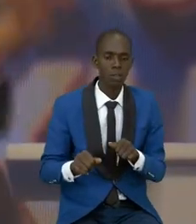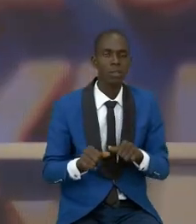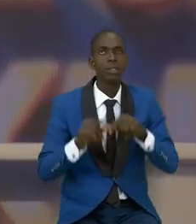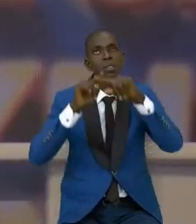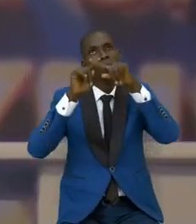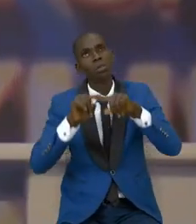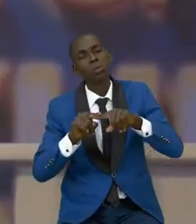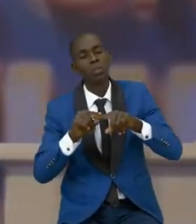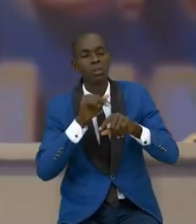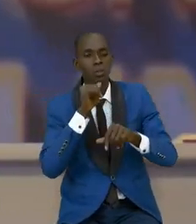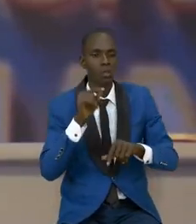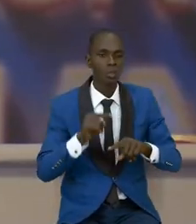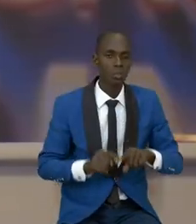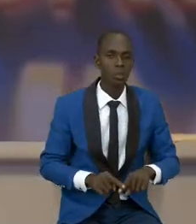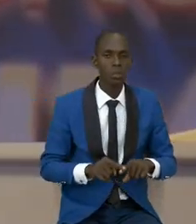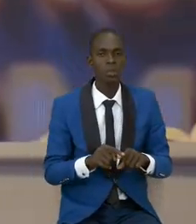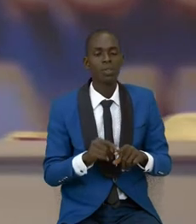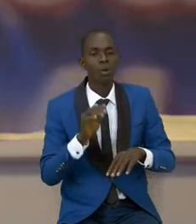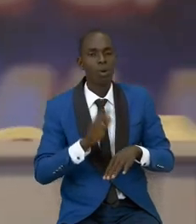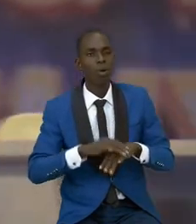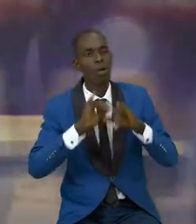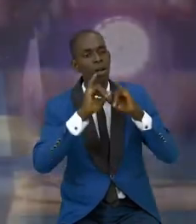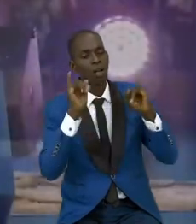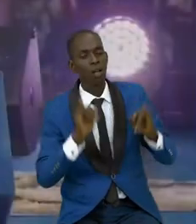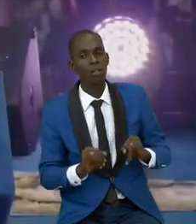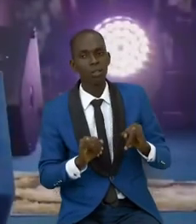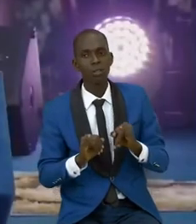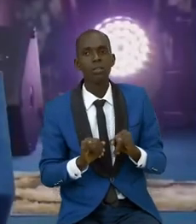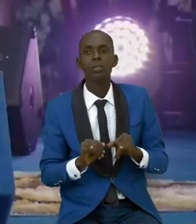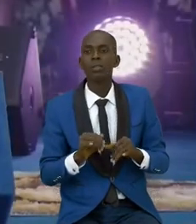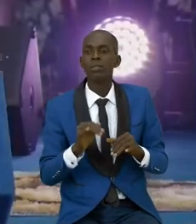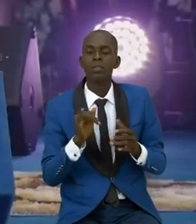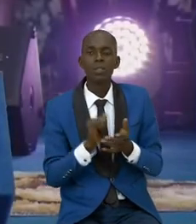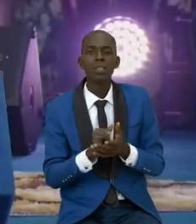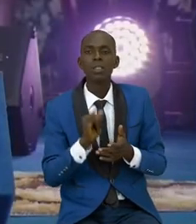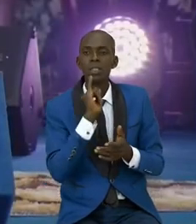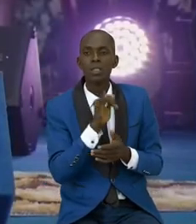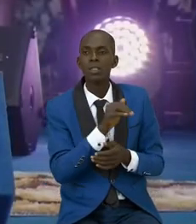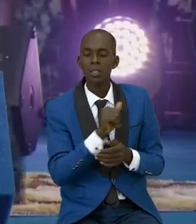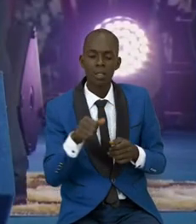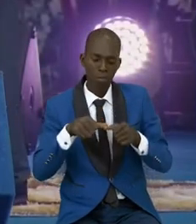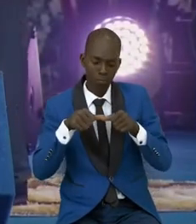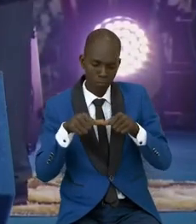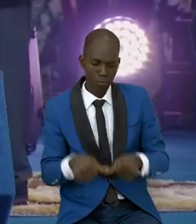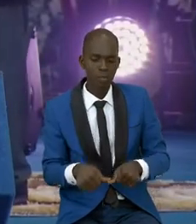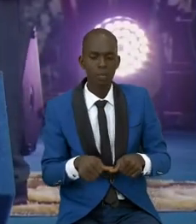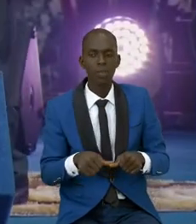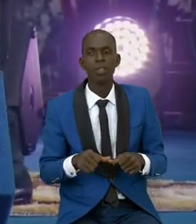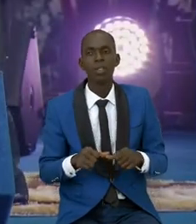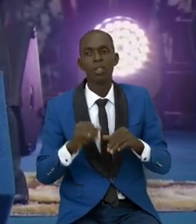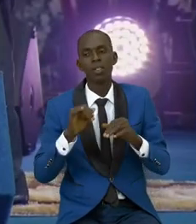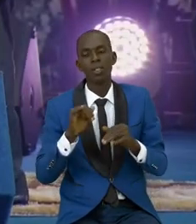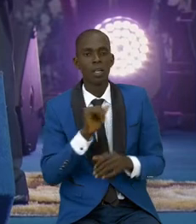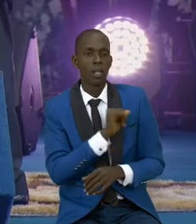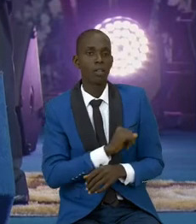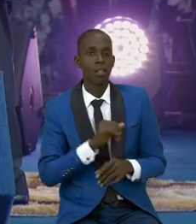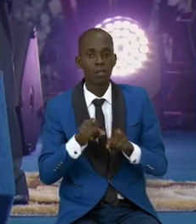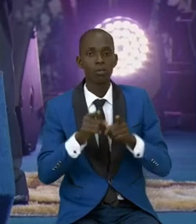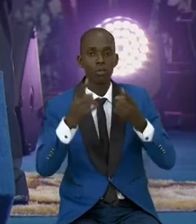and then relying on idols forever. That's a permanent attitude. As we come to God